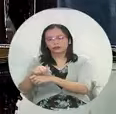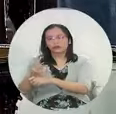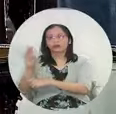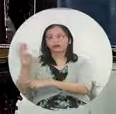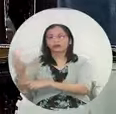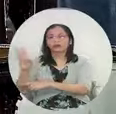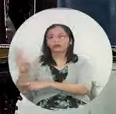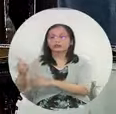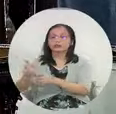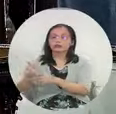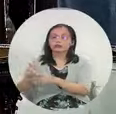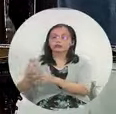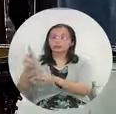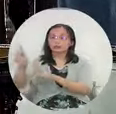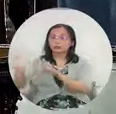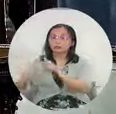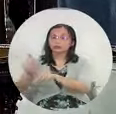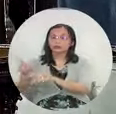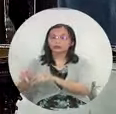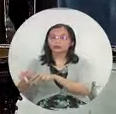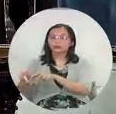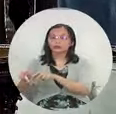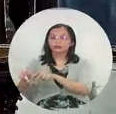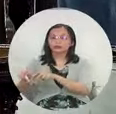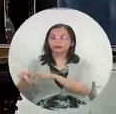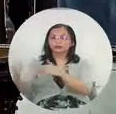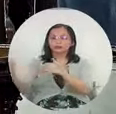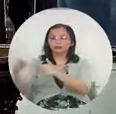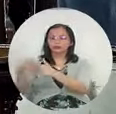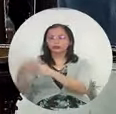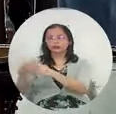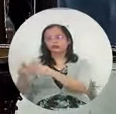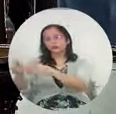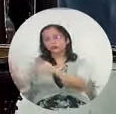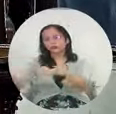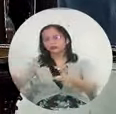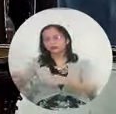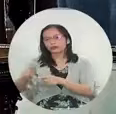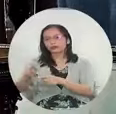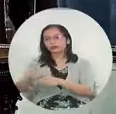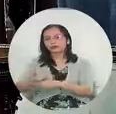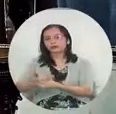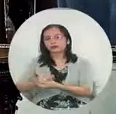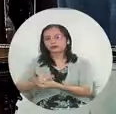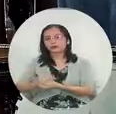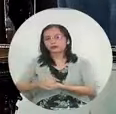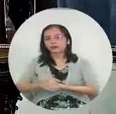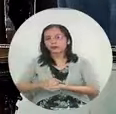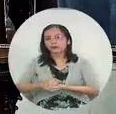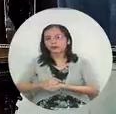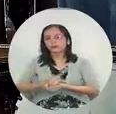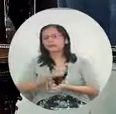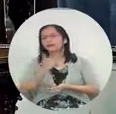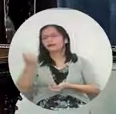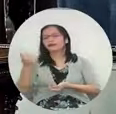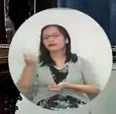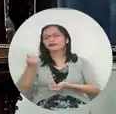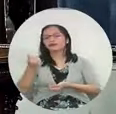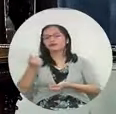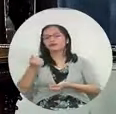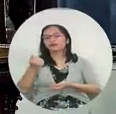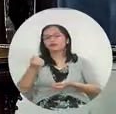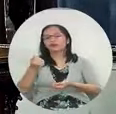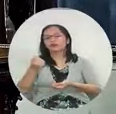No, ba, nindot kayong simbahan, why should? Tara mga kwan, mga Mormon, tarawa mga Mormon.